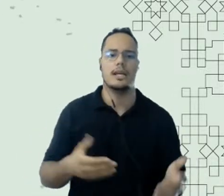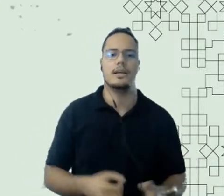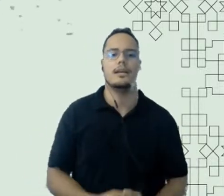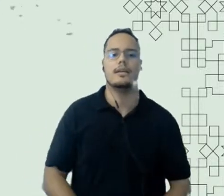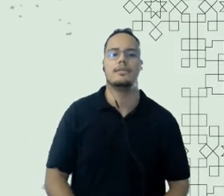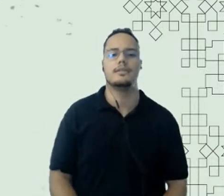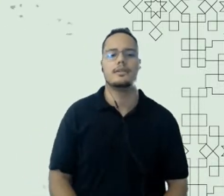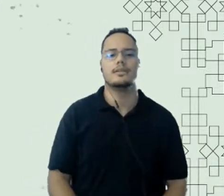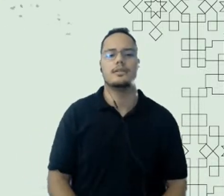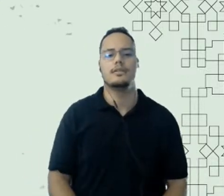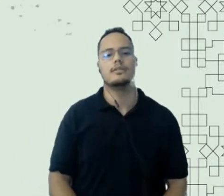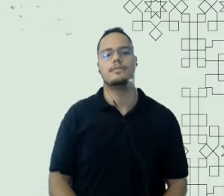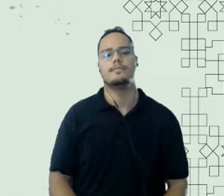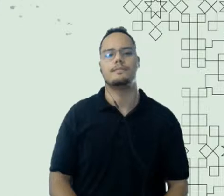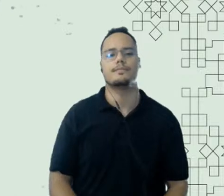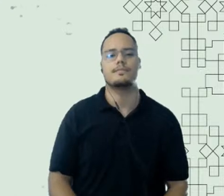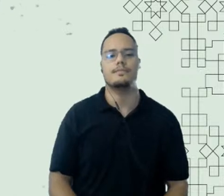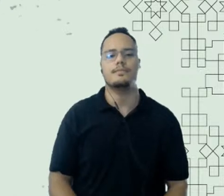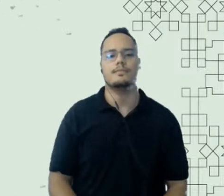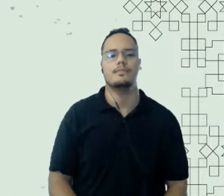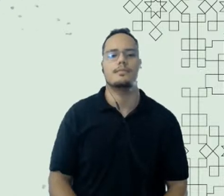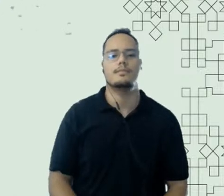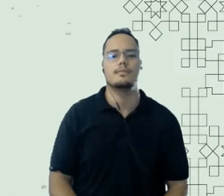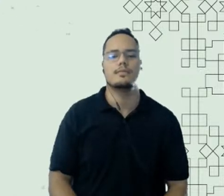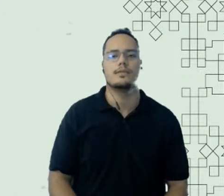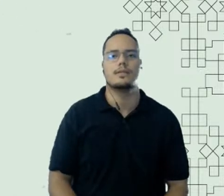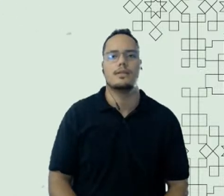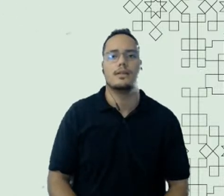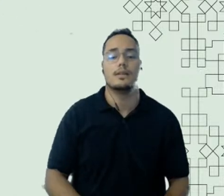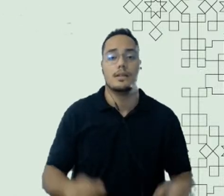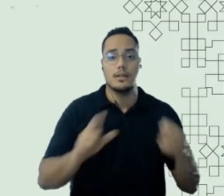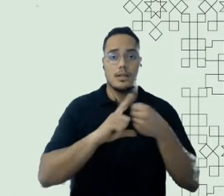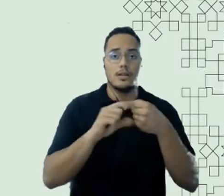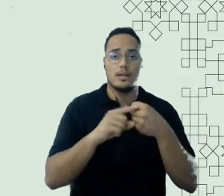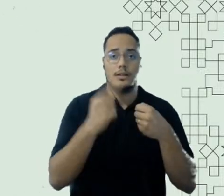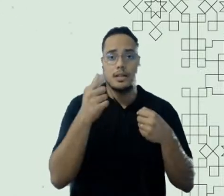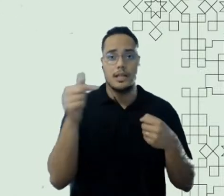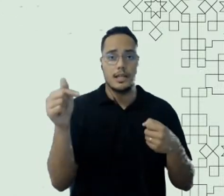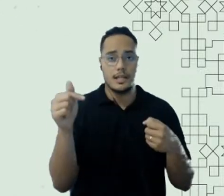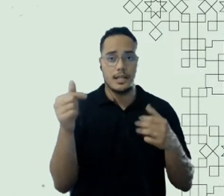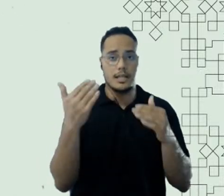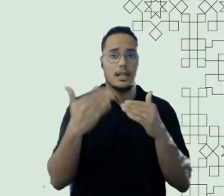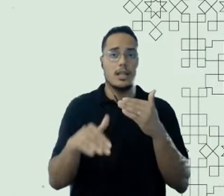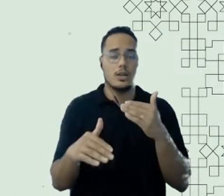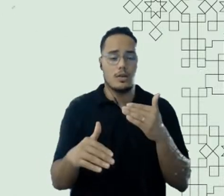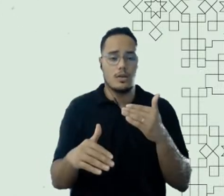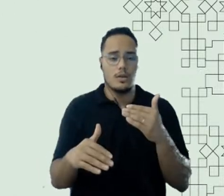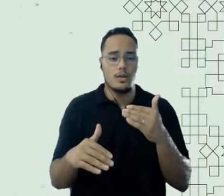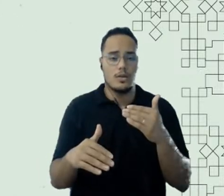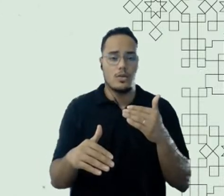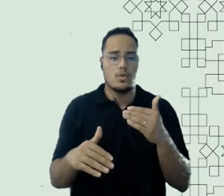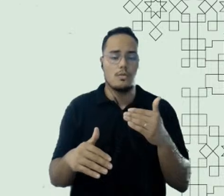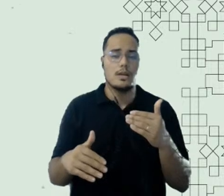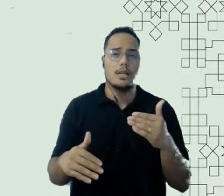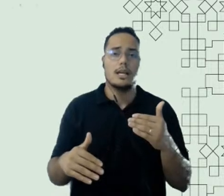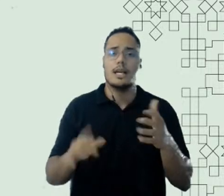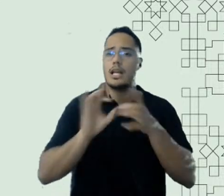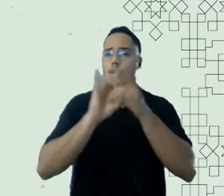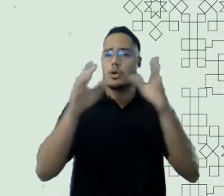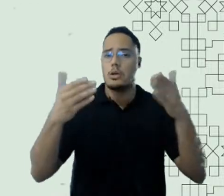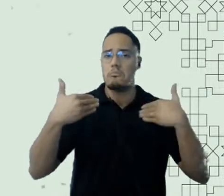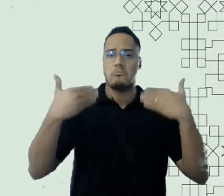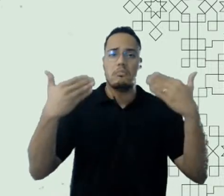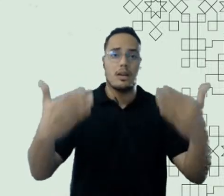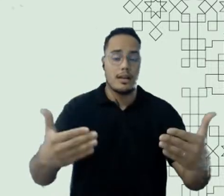compatible with freedom of expression, but is there any relevant case regarding